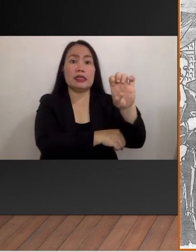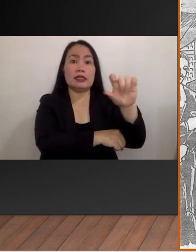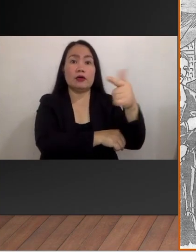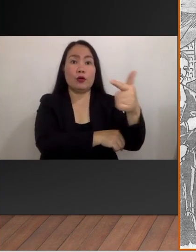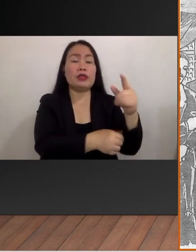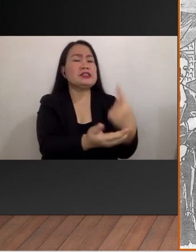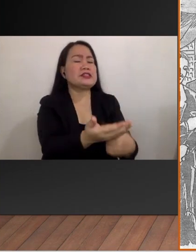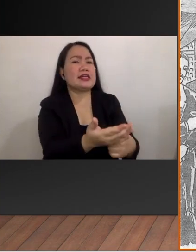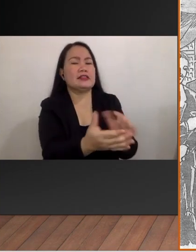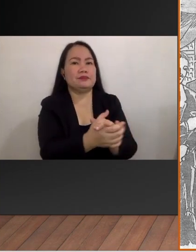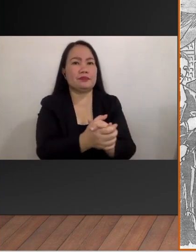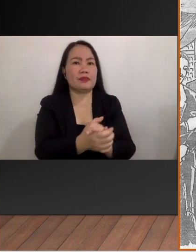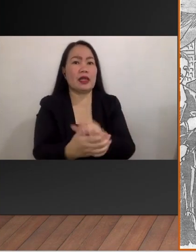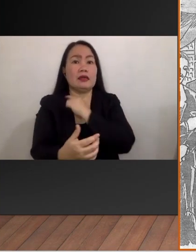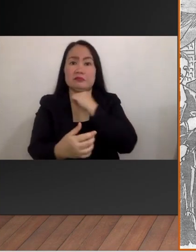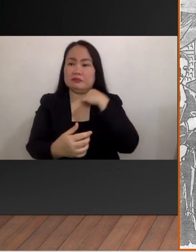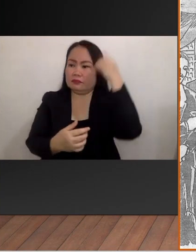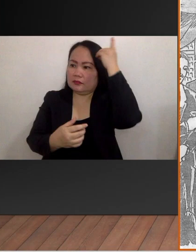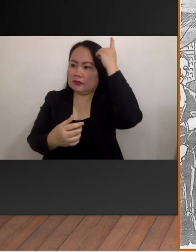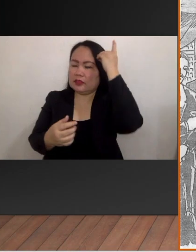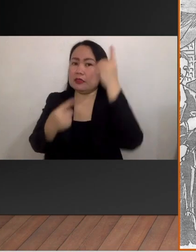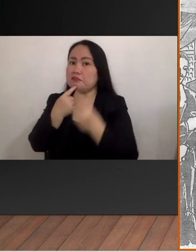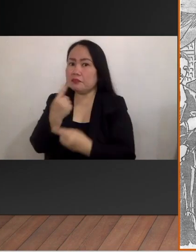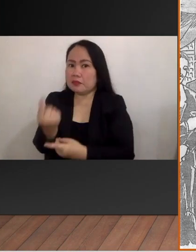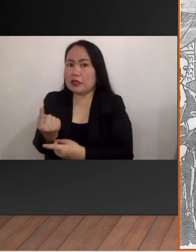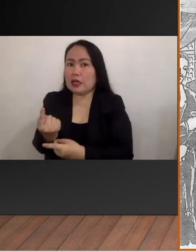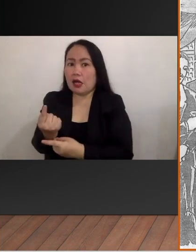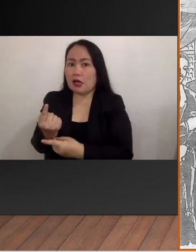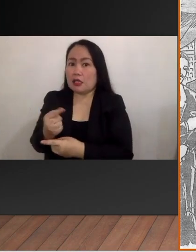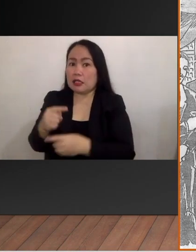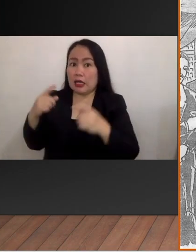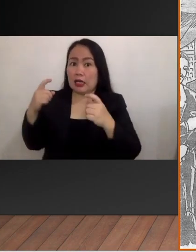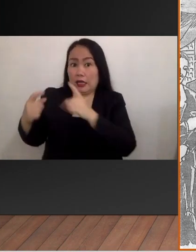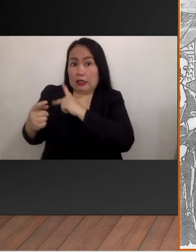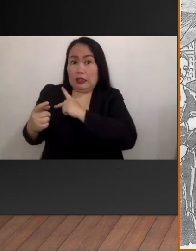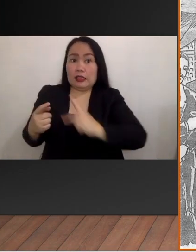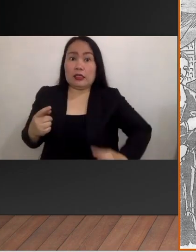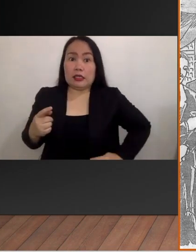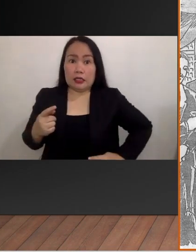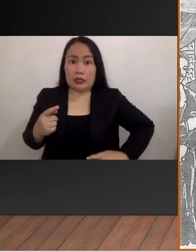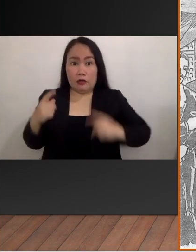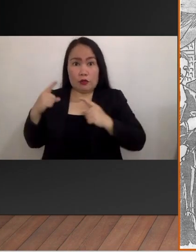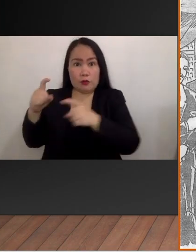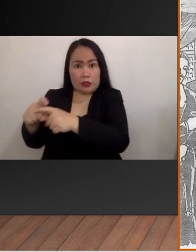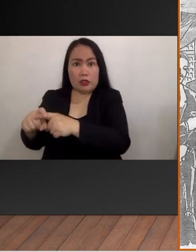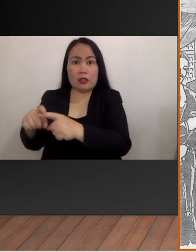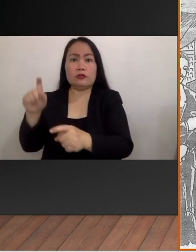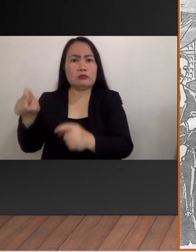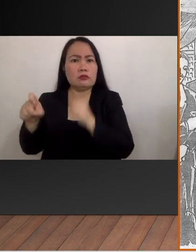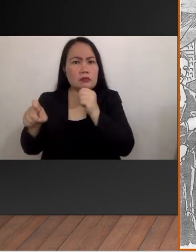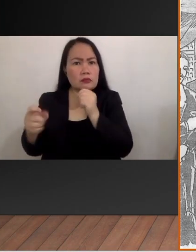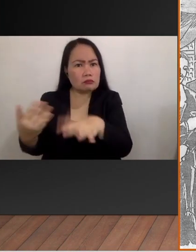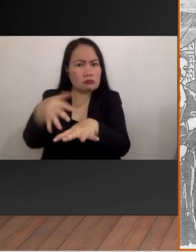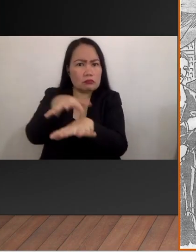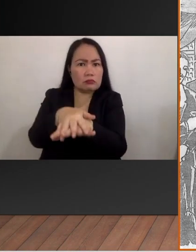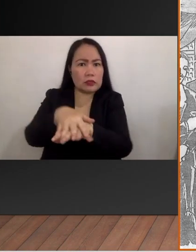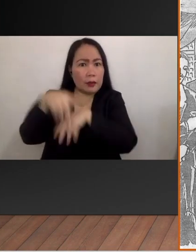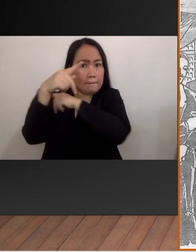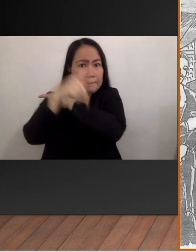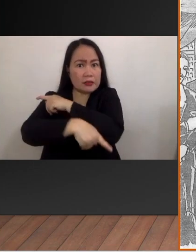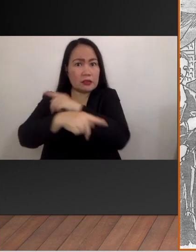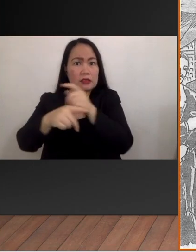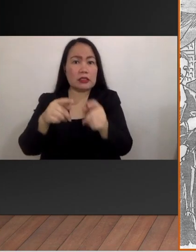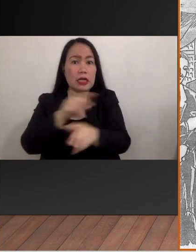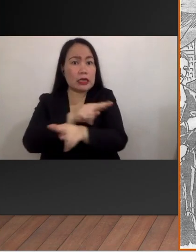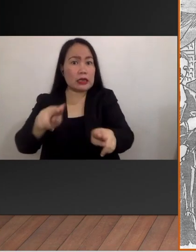Damaso said that the King of Spain should not interfere in punishing heretics. The lieutenant